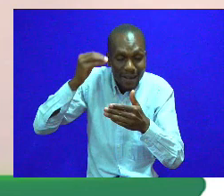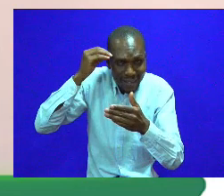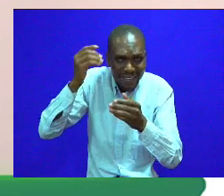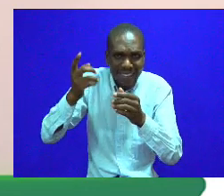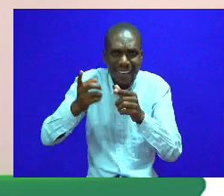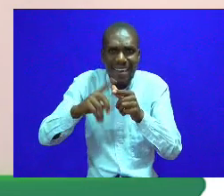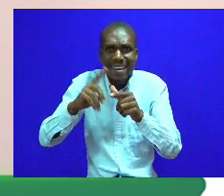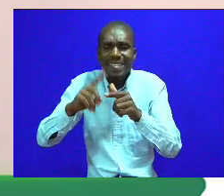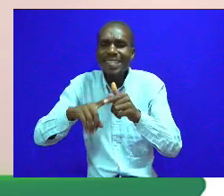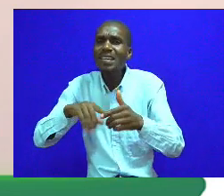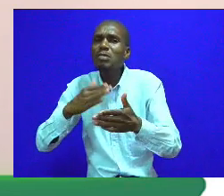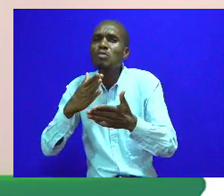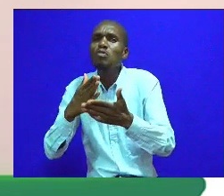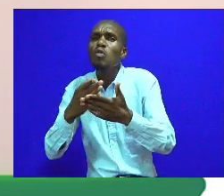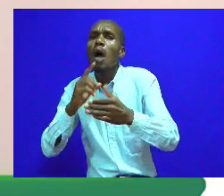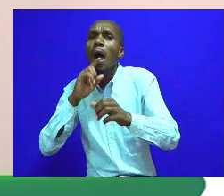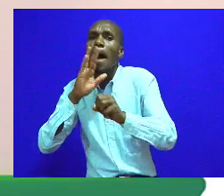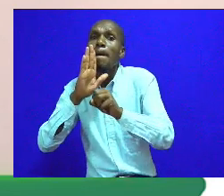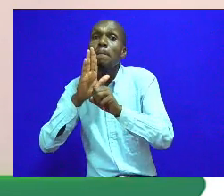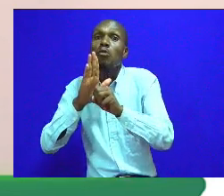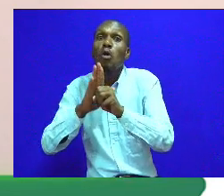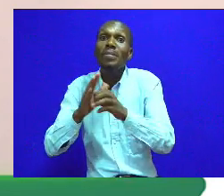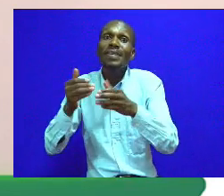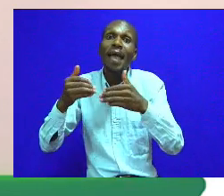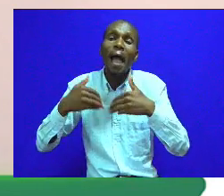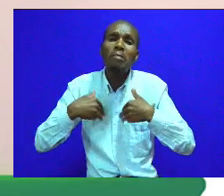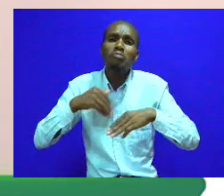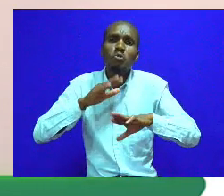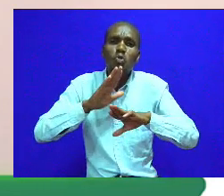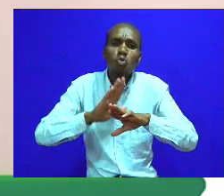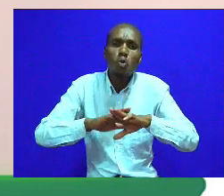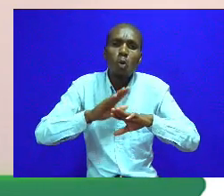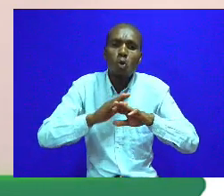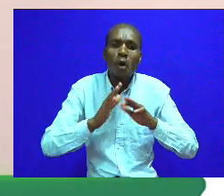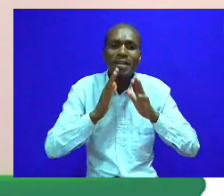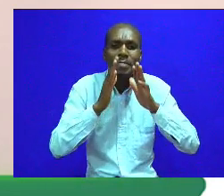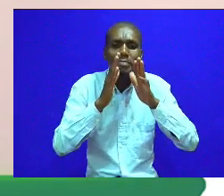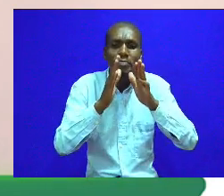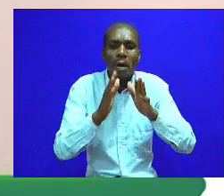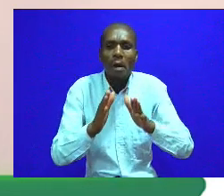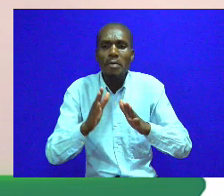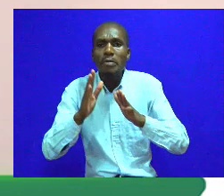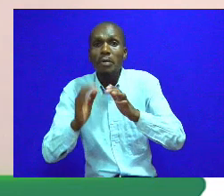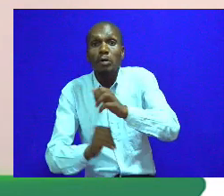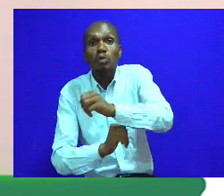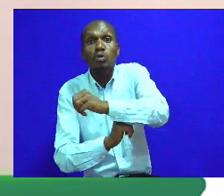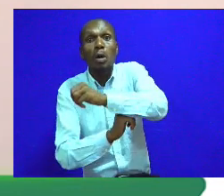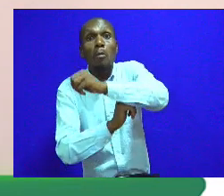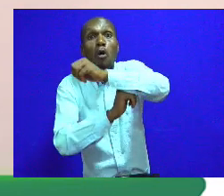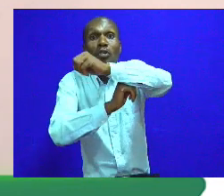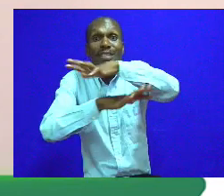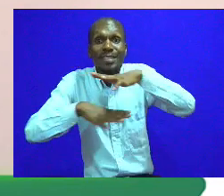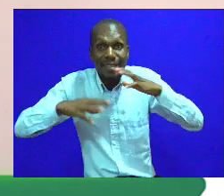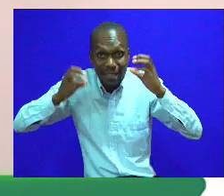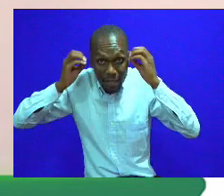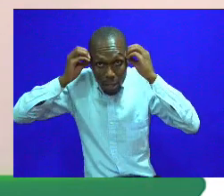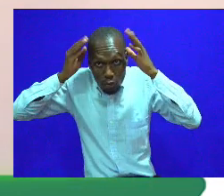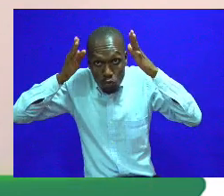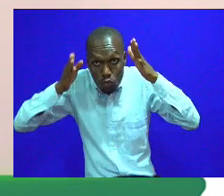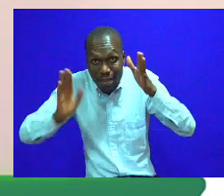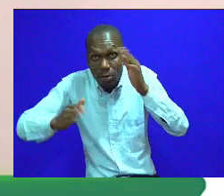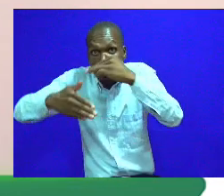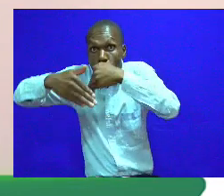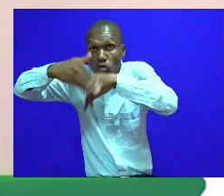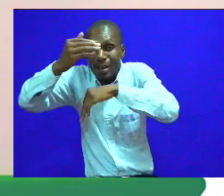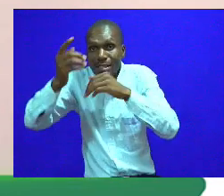babere bakwene kiabuna Mugaka na bege temero berio. Yoko sirabaro kiwa Bechi University anene balibabete bako